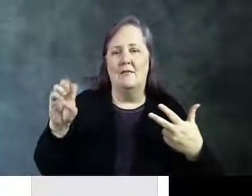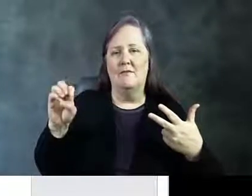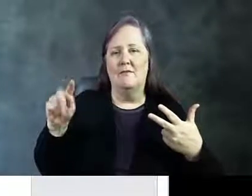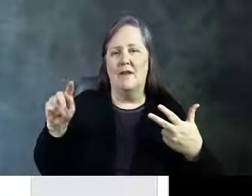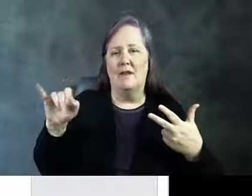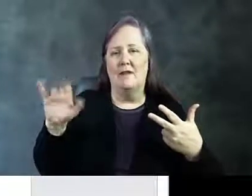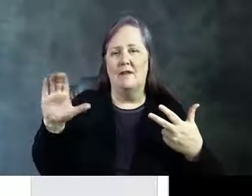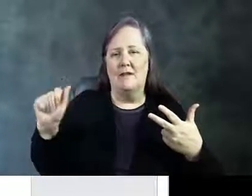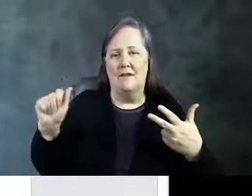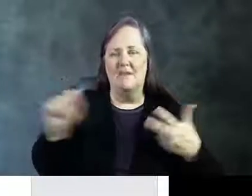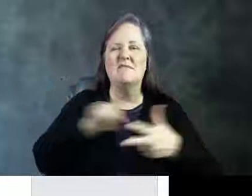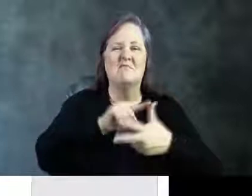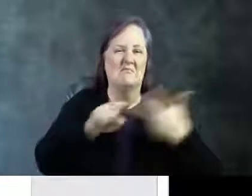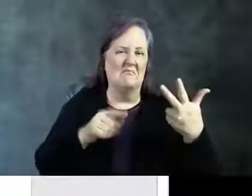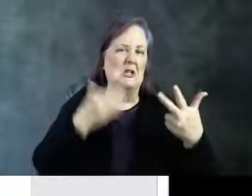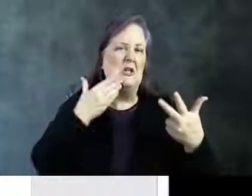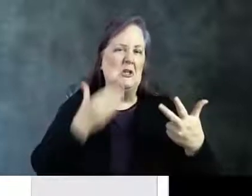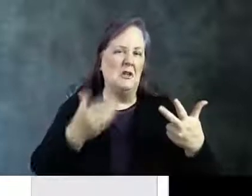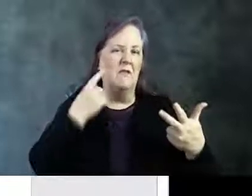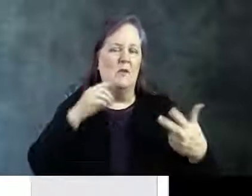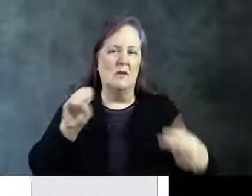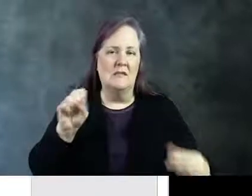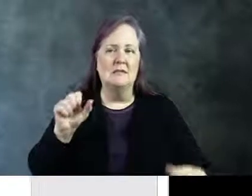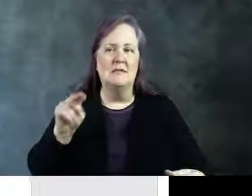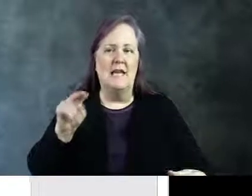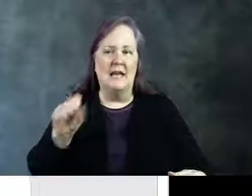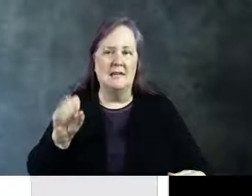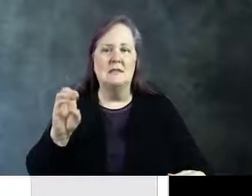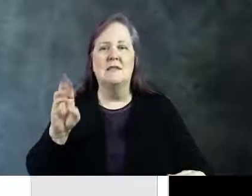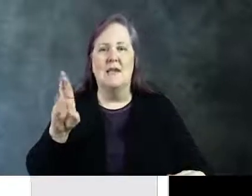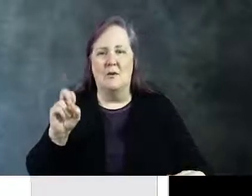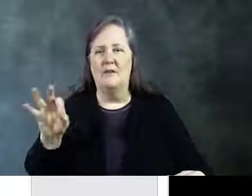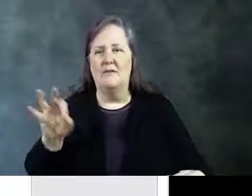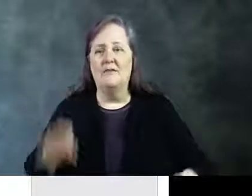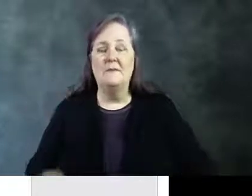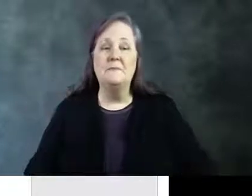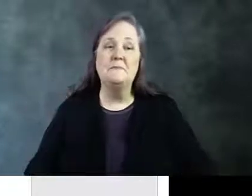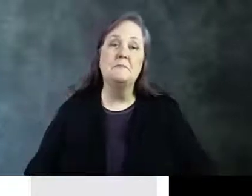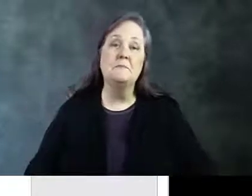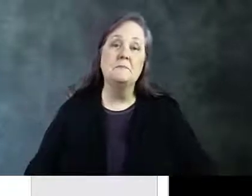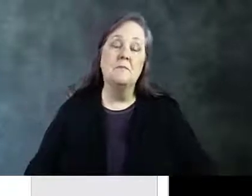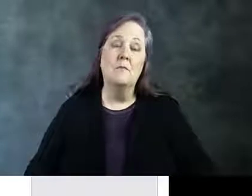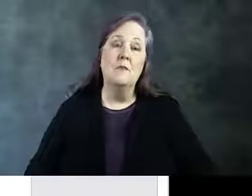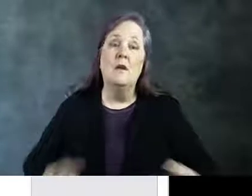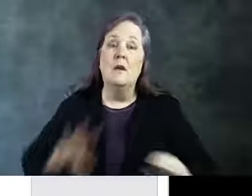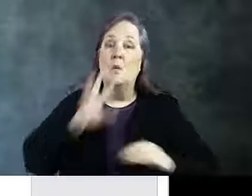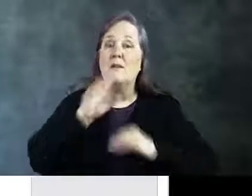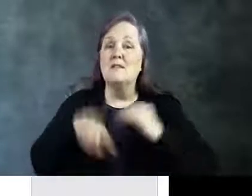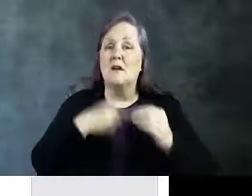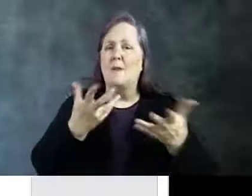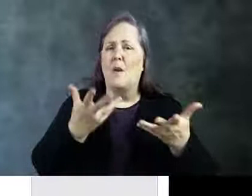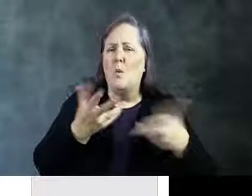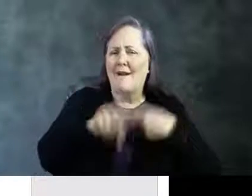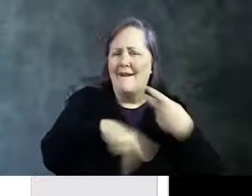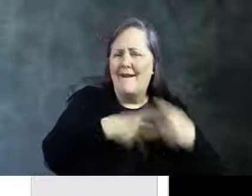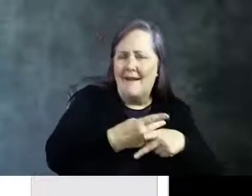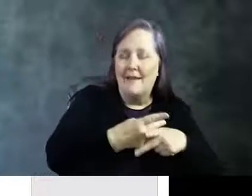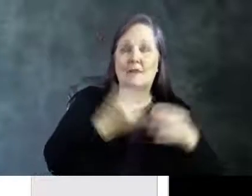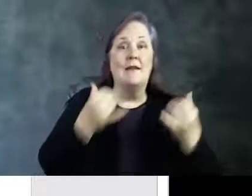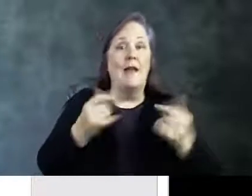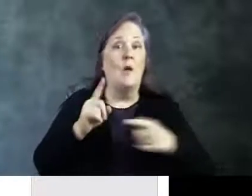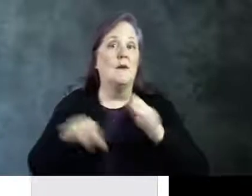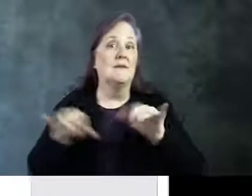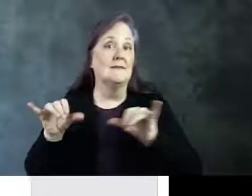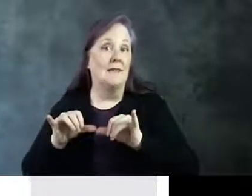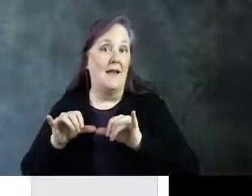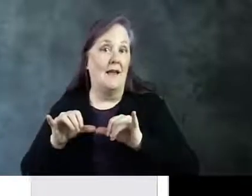good sans serif options. So we talked about what kind of font we want. Now what size font do we want?